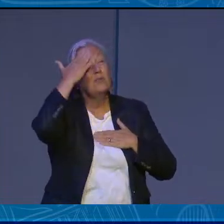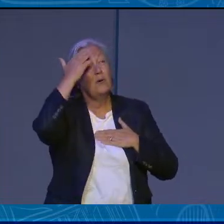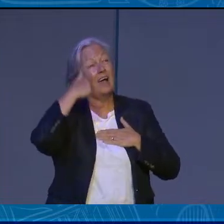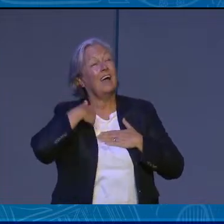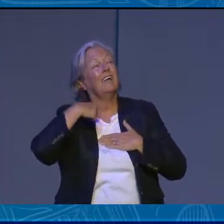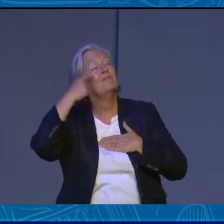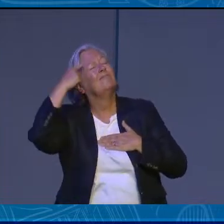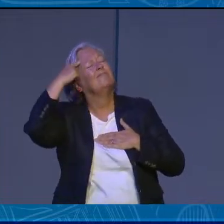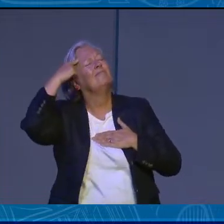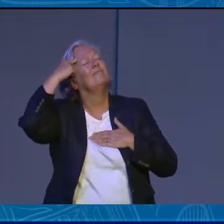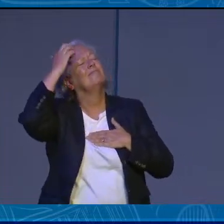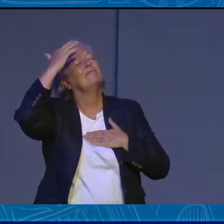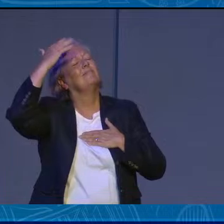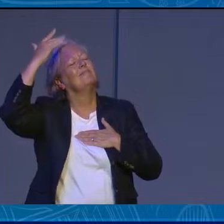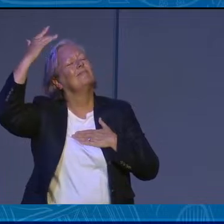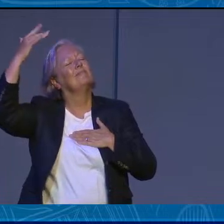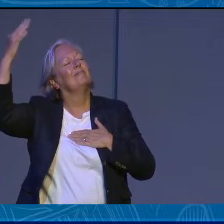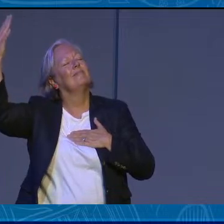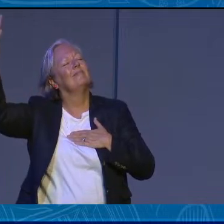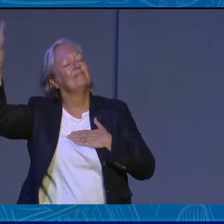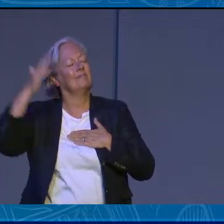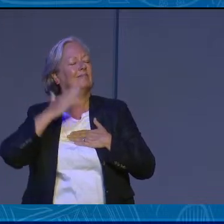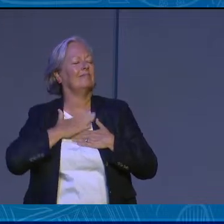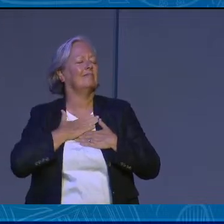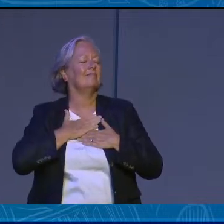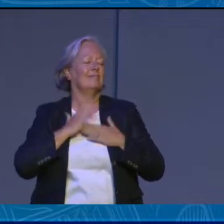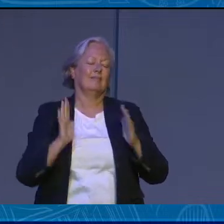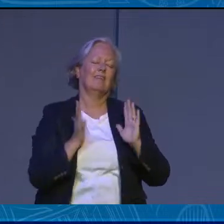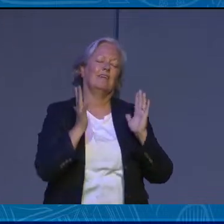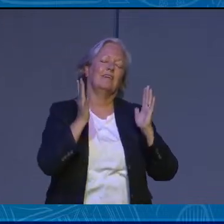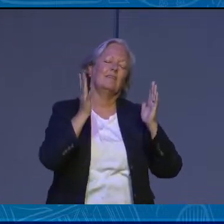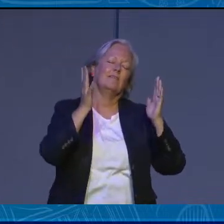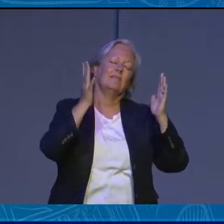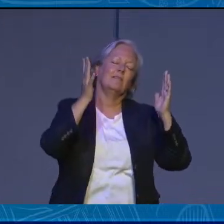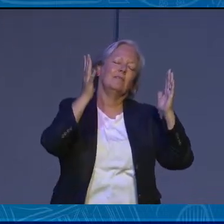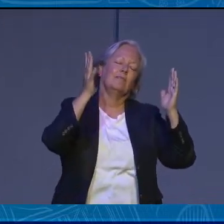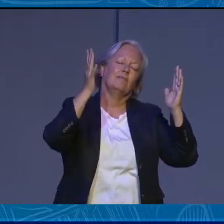dreams for the world we're gonna make.